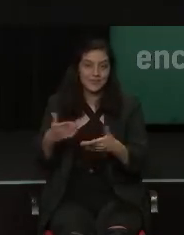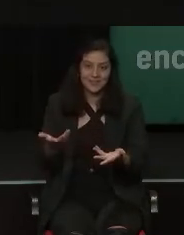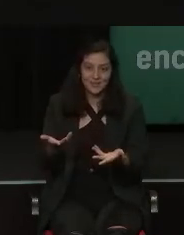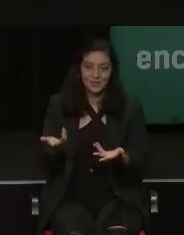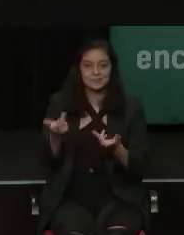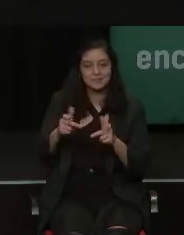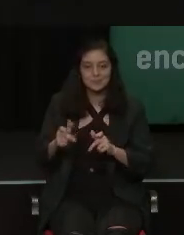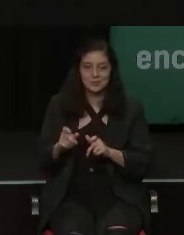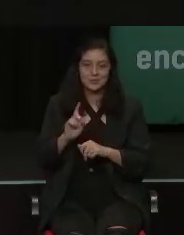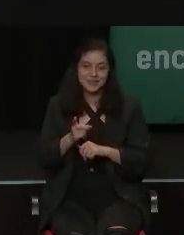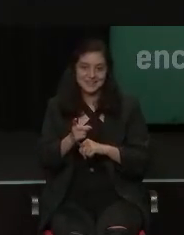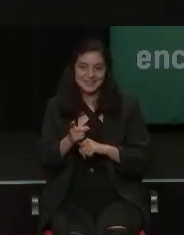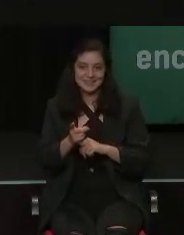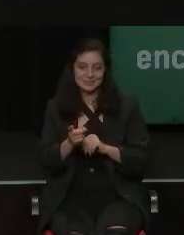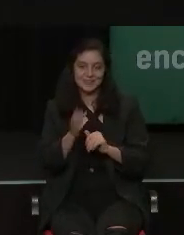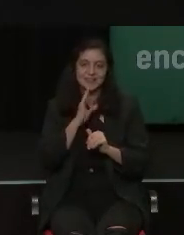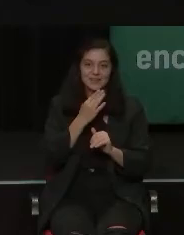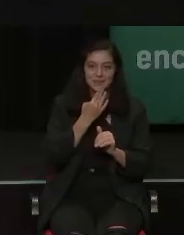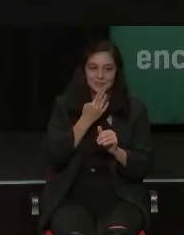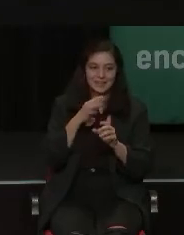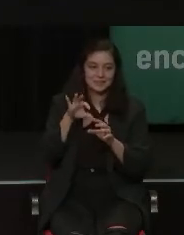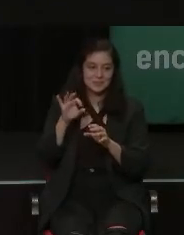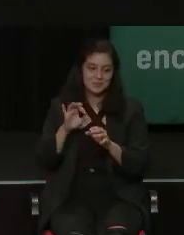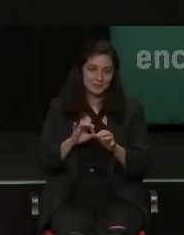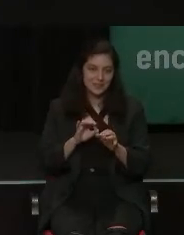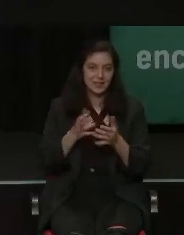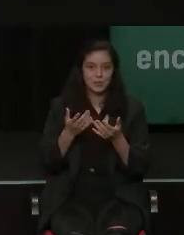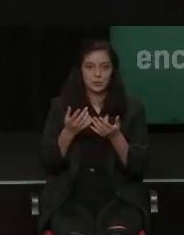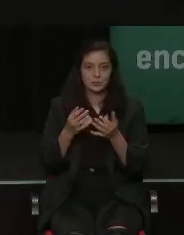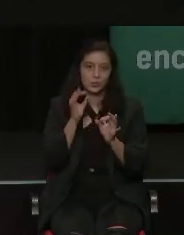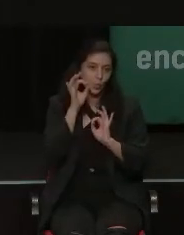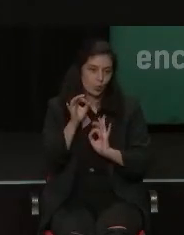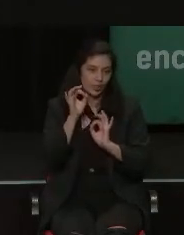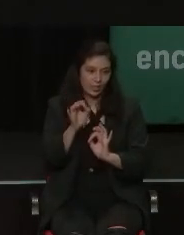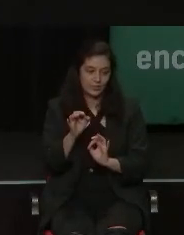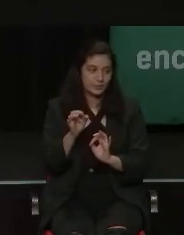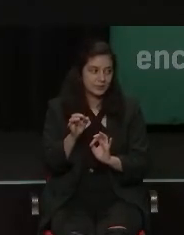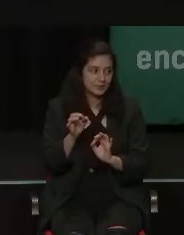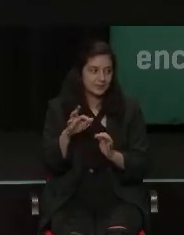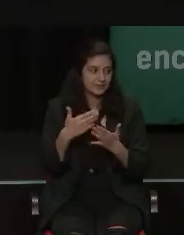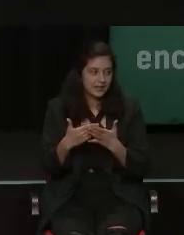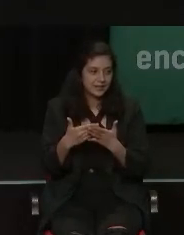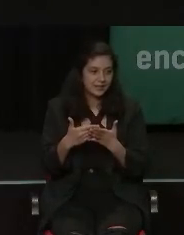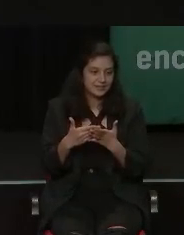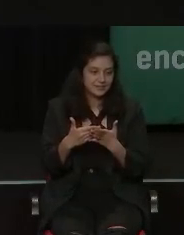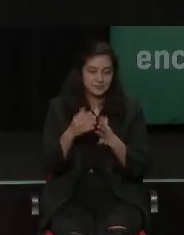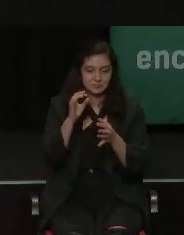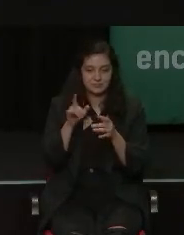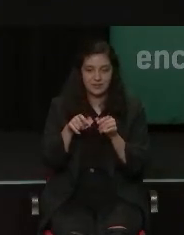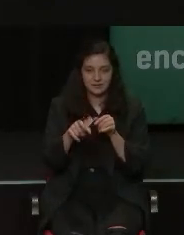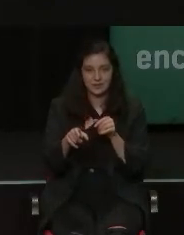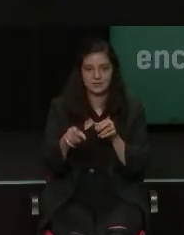animals to mankind, but selecting the treatment. Many